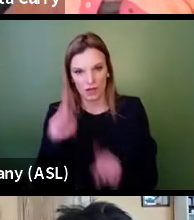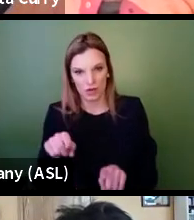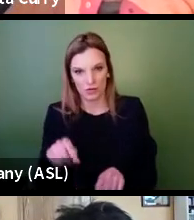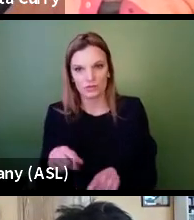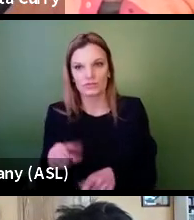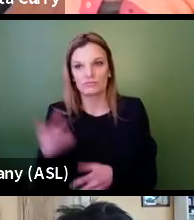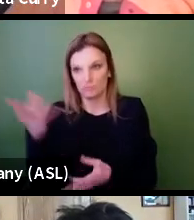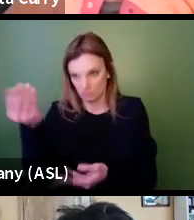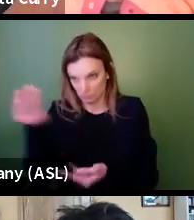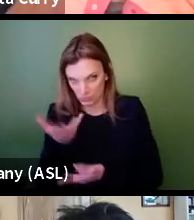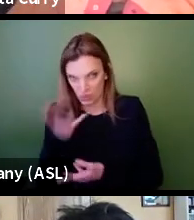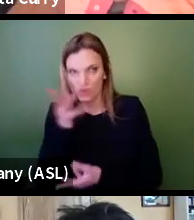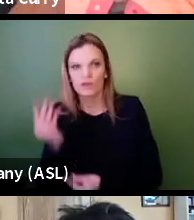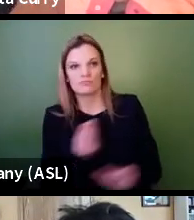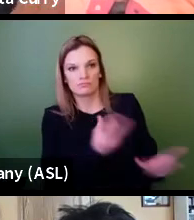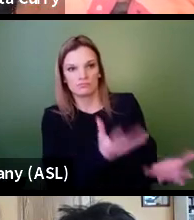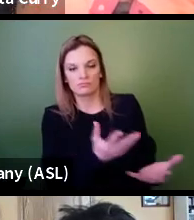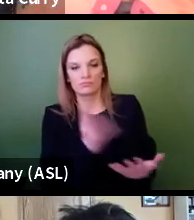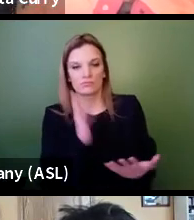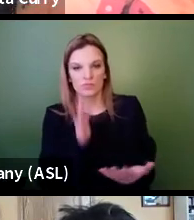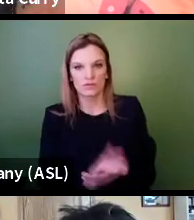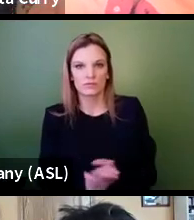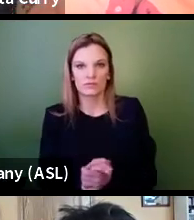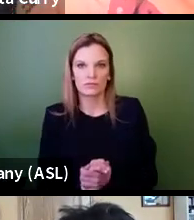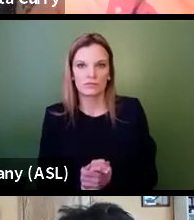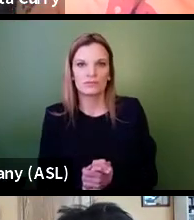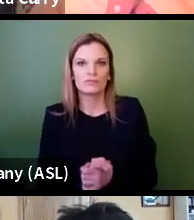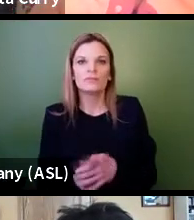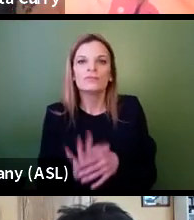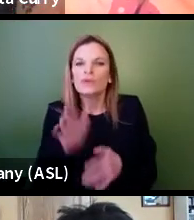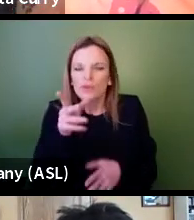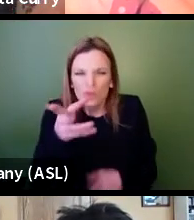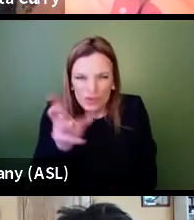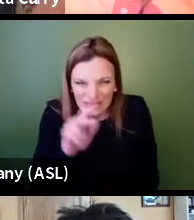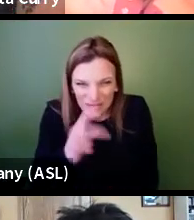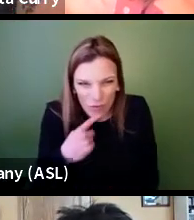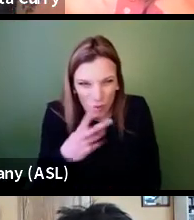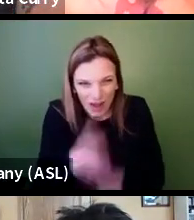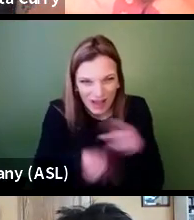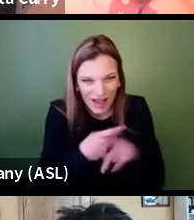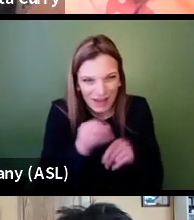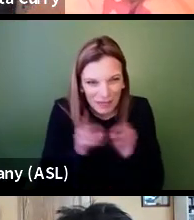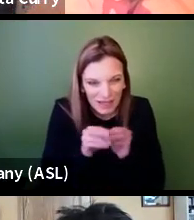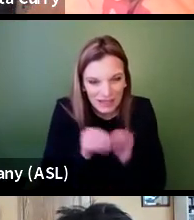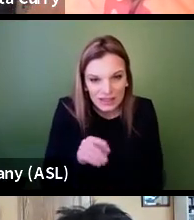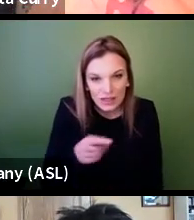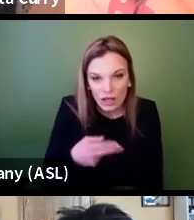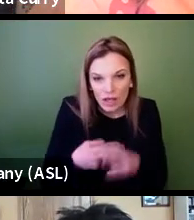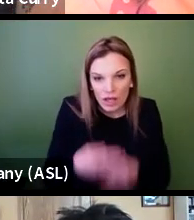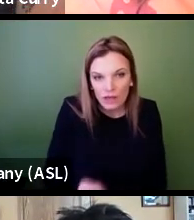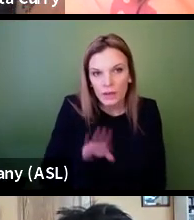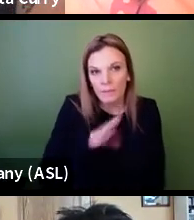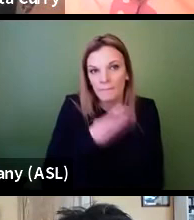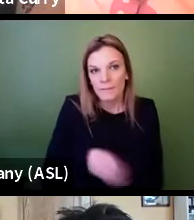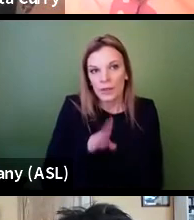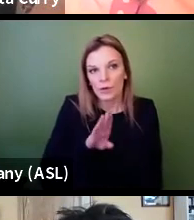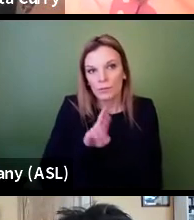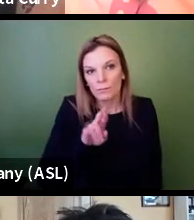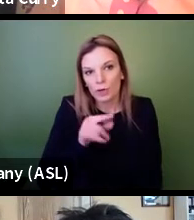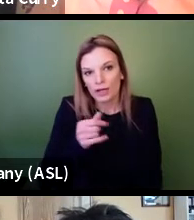provide to that body. And what, also, what kind of meeting? To who? It's called the Blue Brigade.